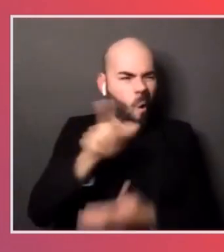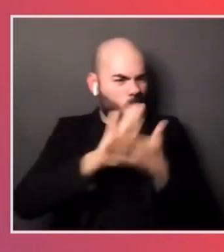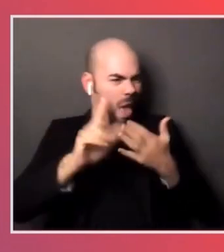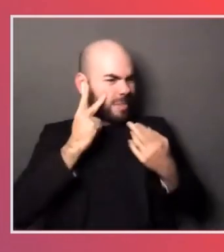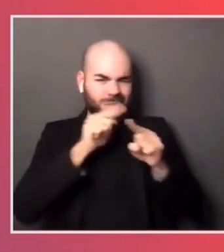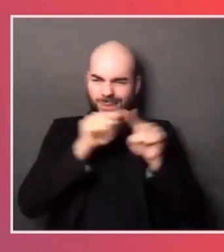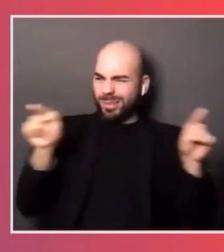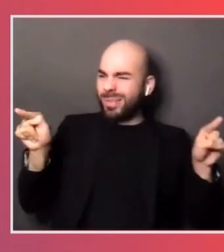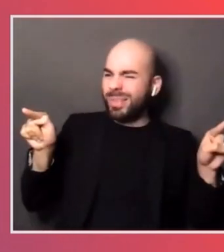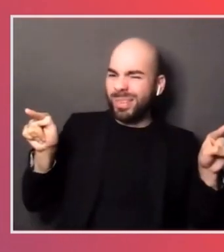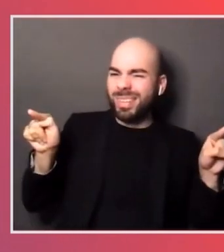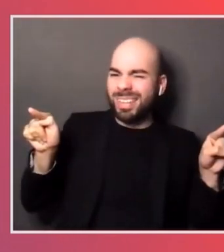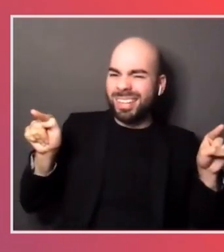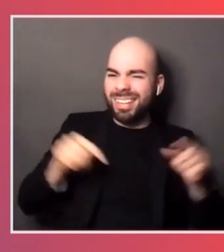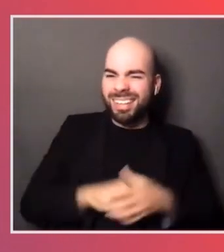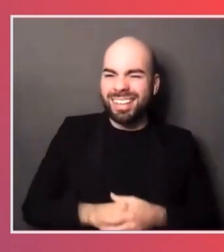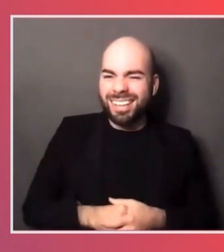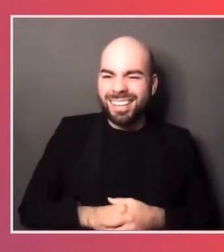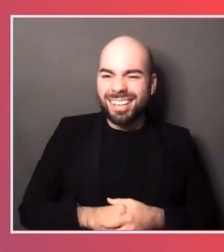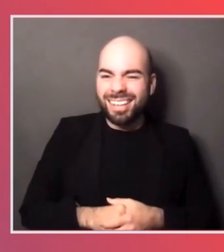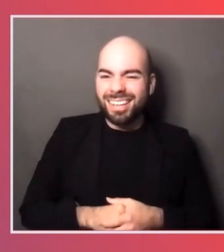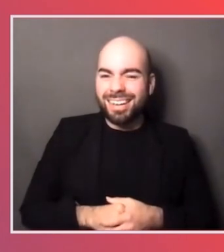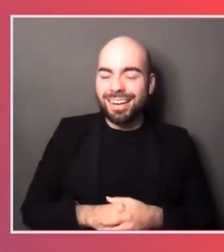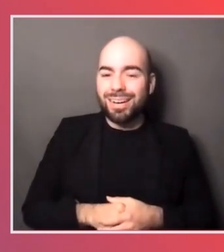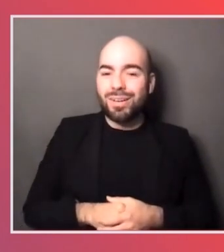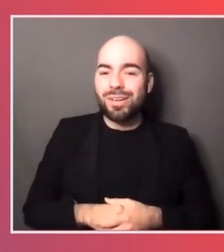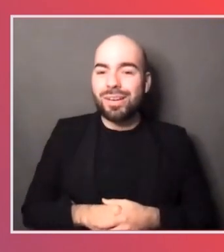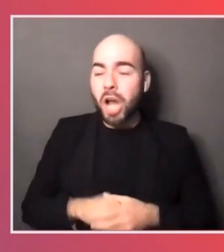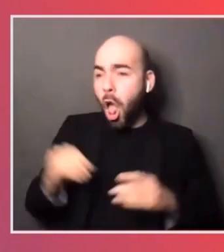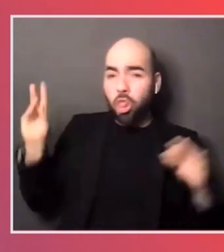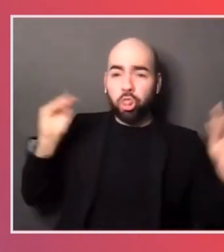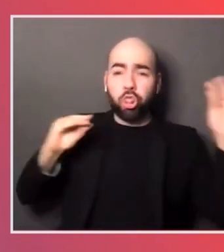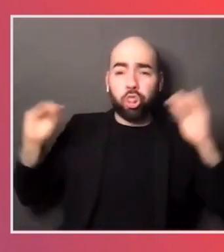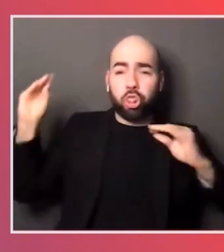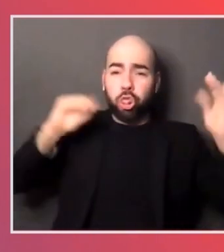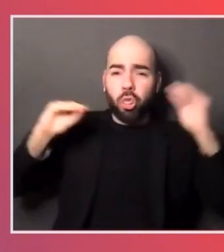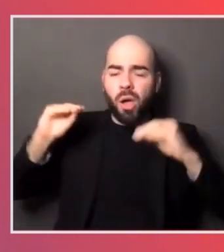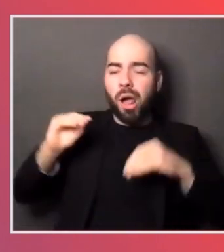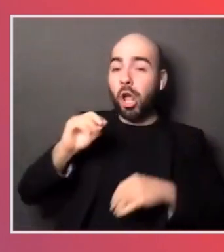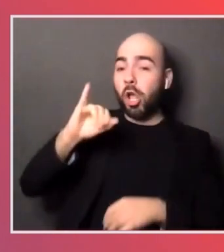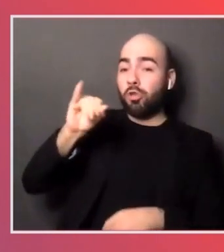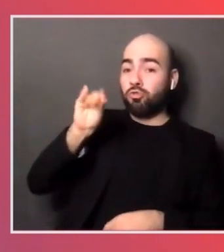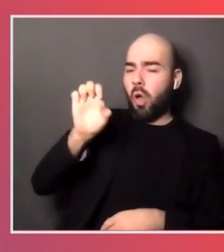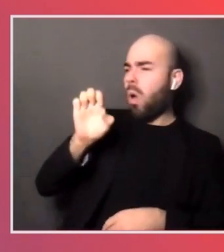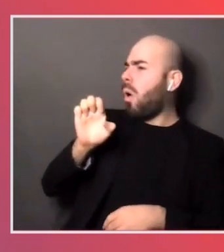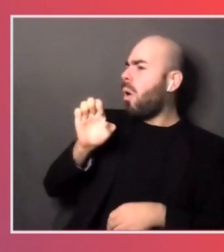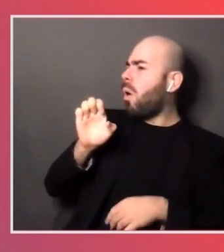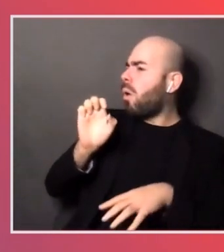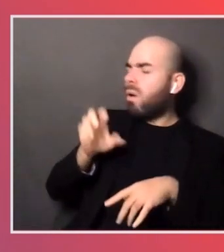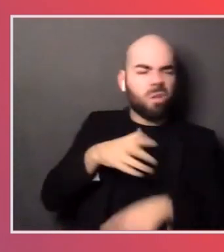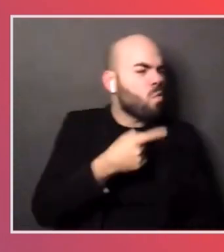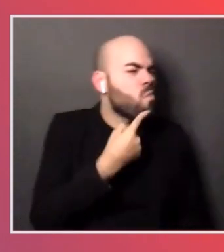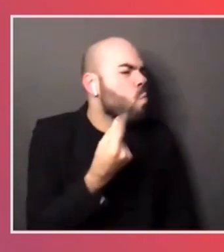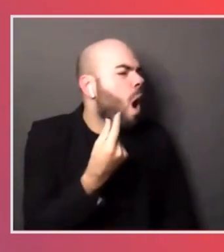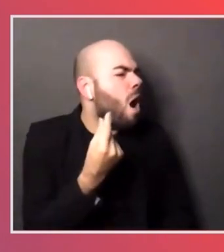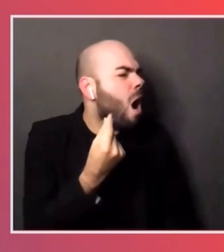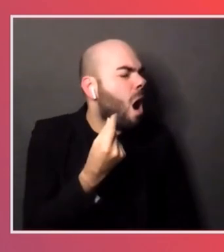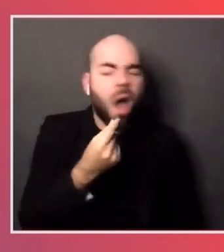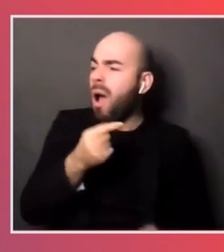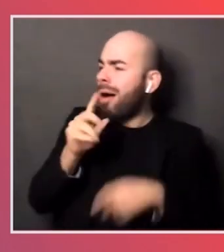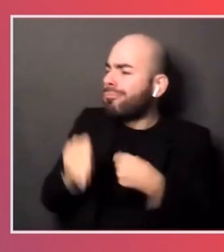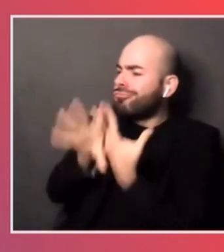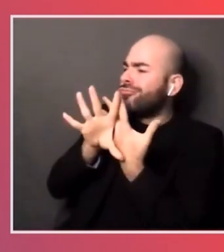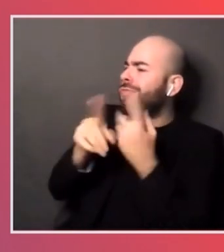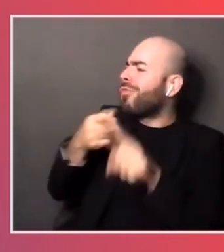Hey, Mark, So where are happy you you're- zooming in? What is it? Where are you zooming in from, Mark? I'm in